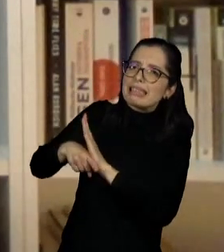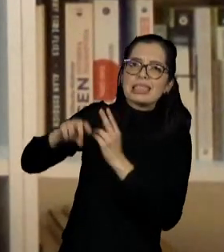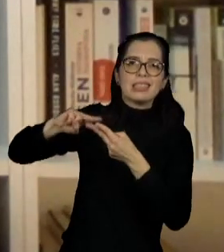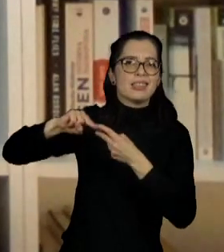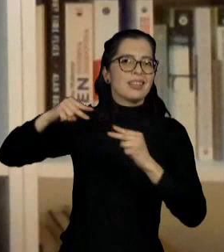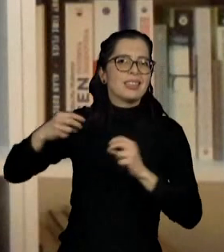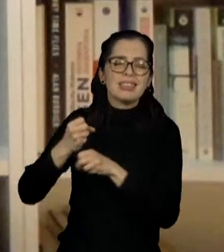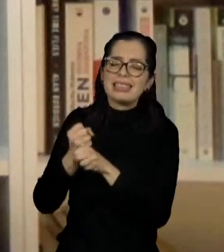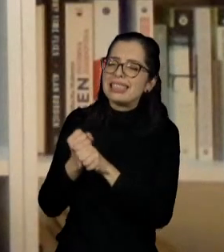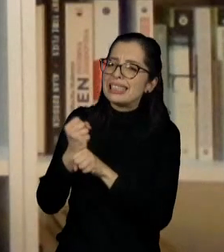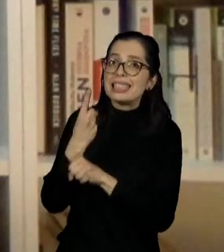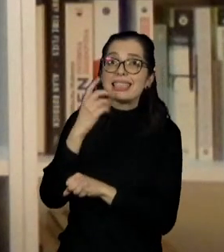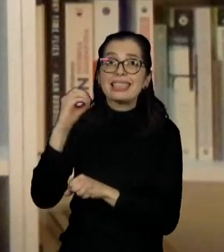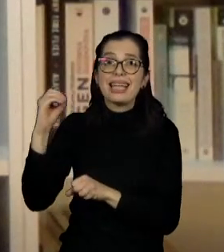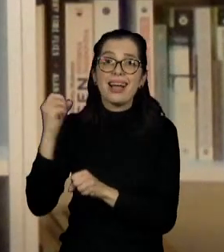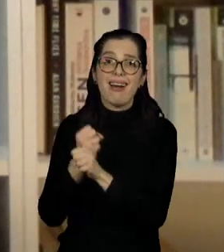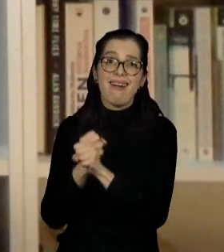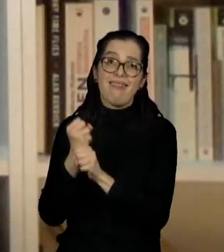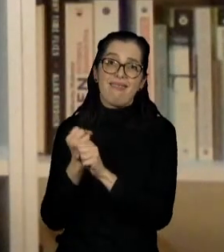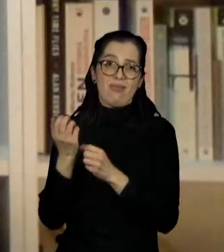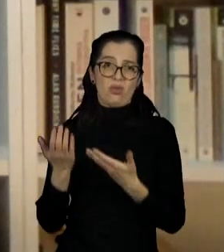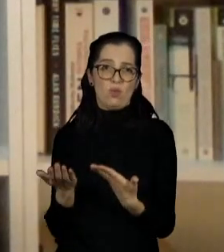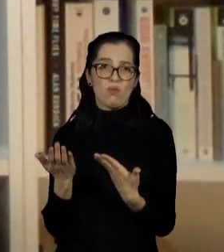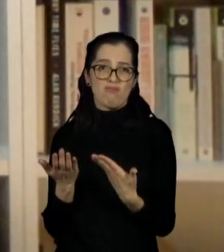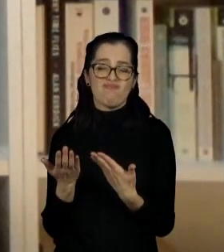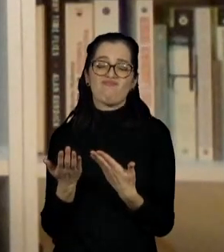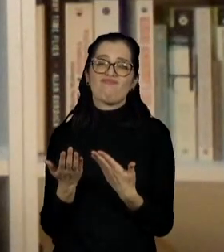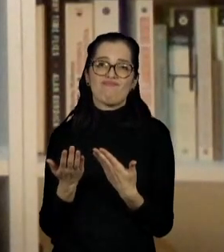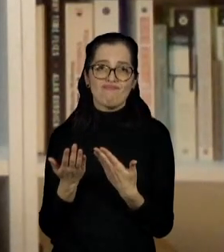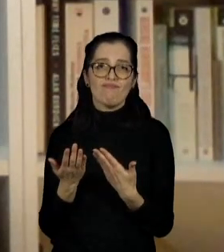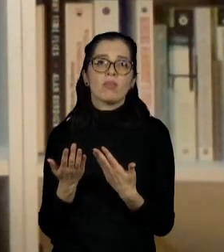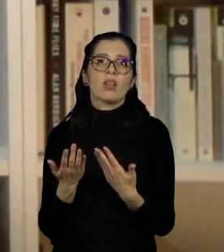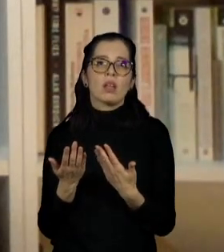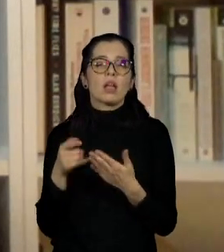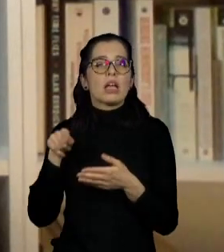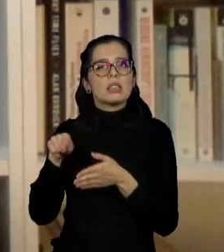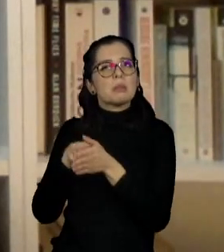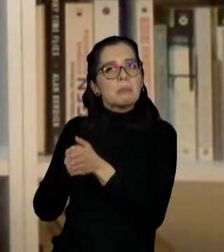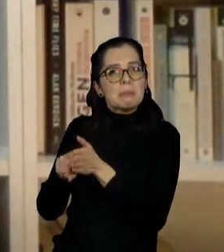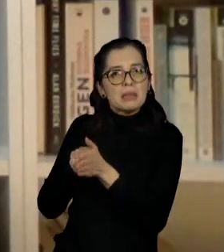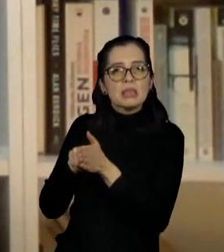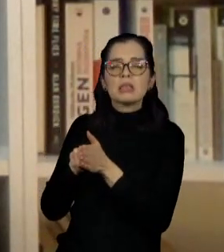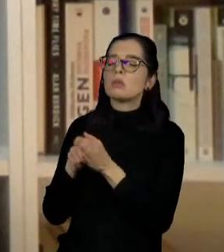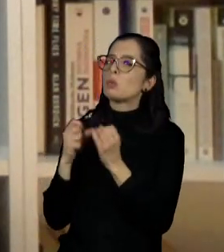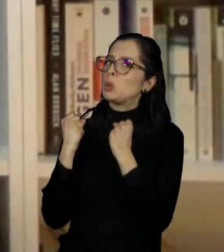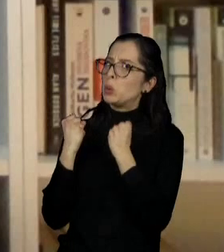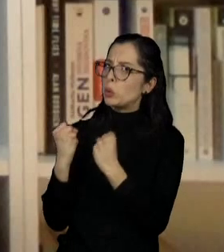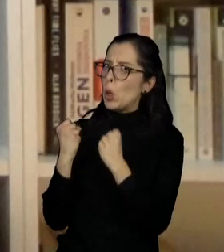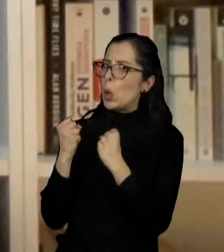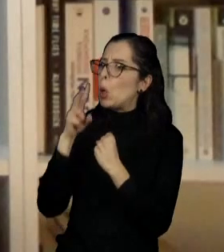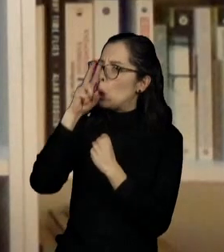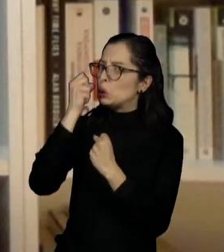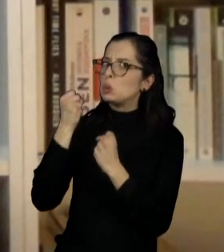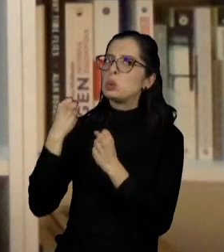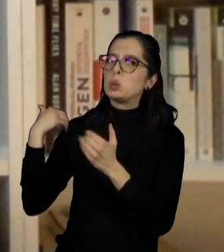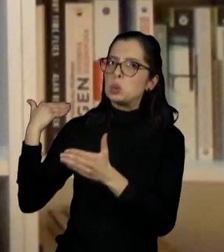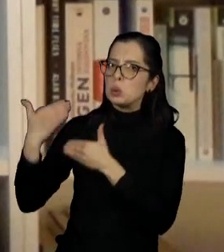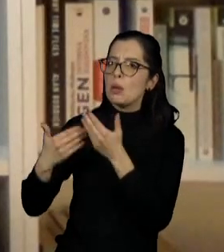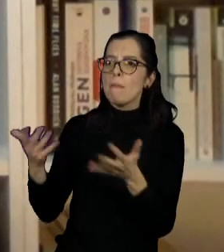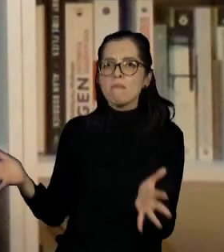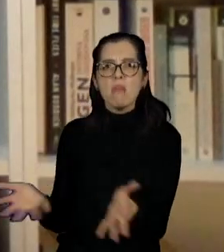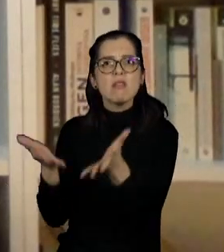of a century of genetic research. This research is very powerful. It can